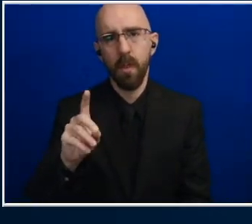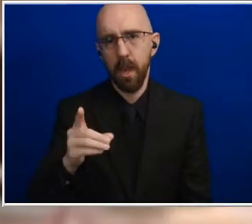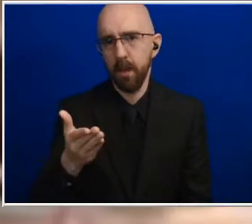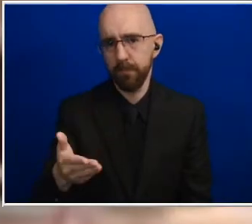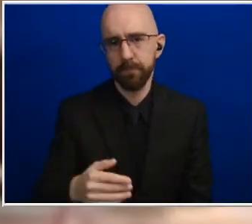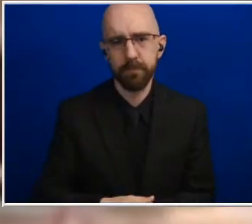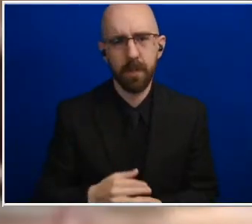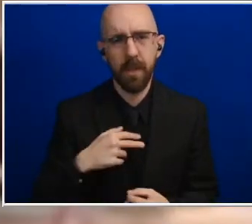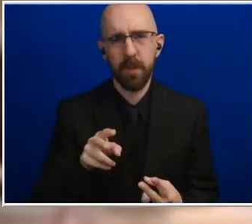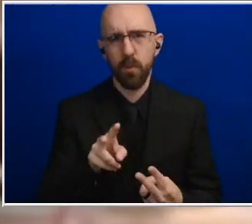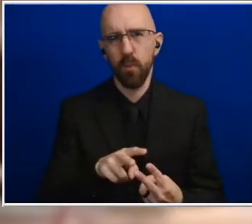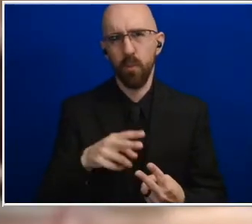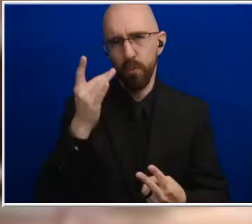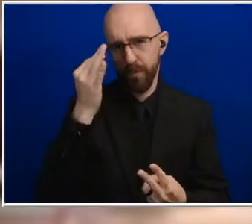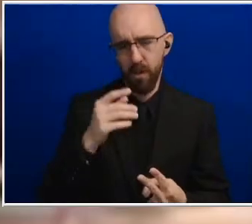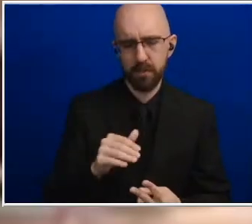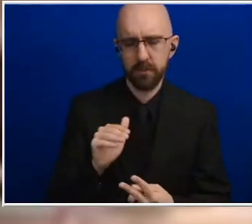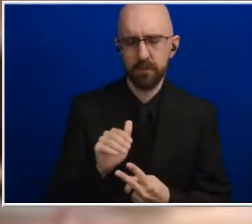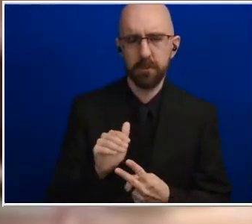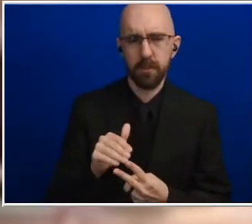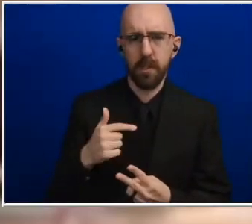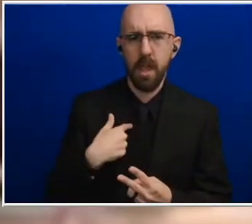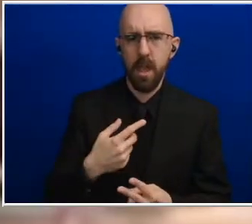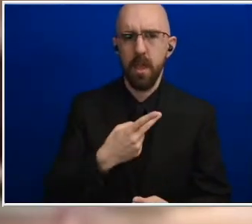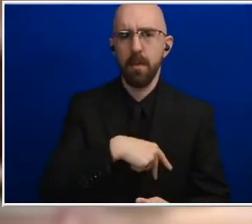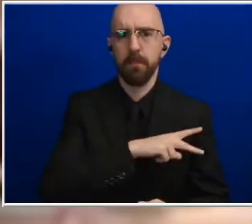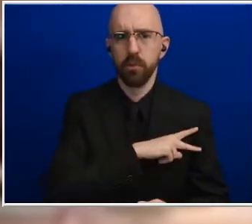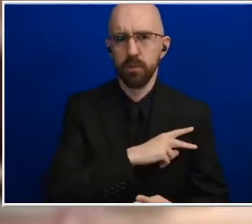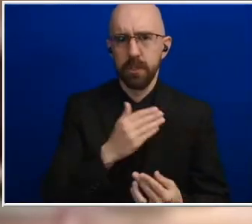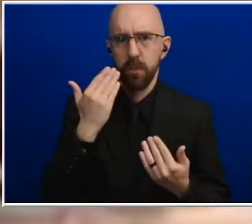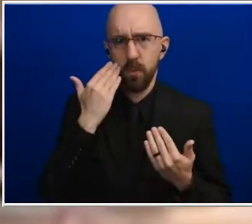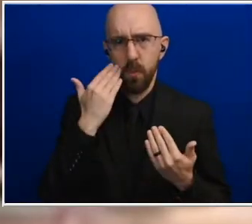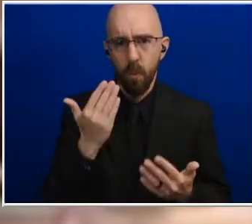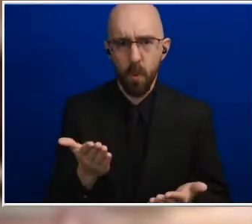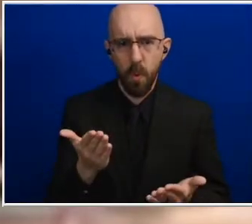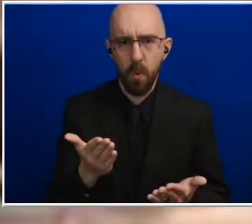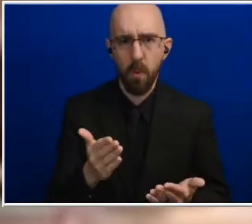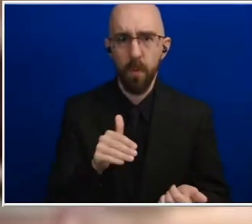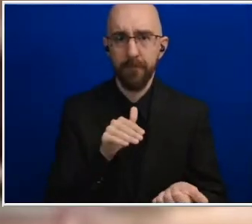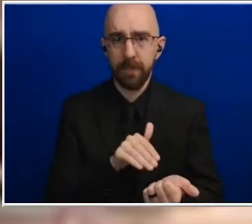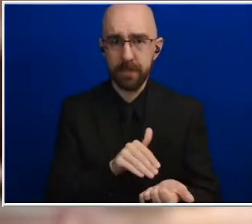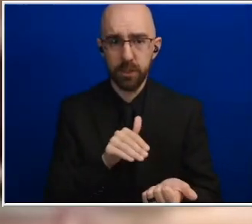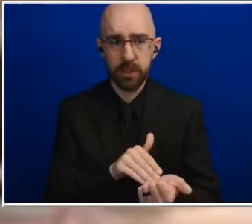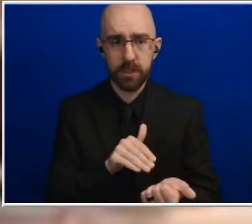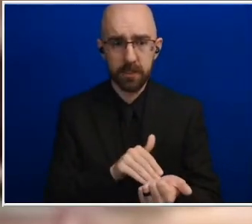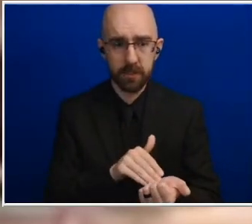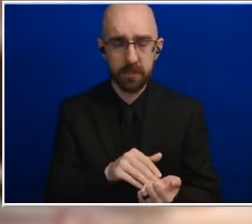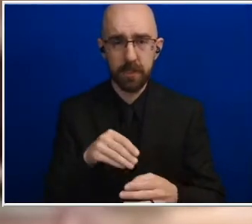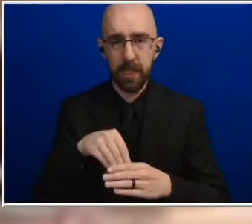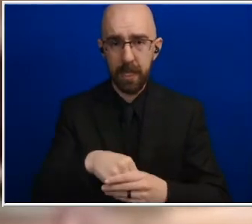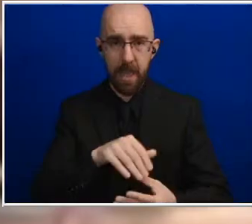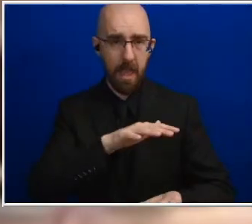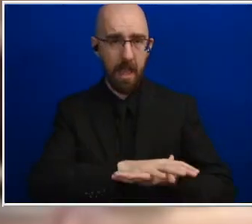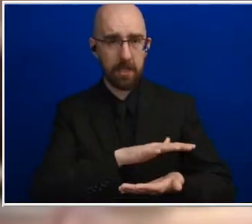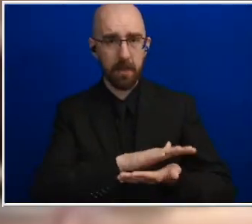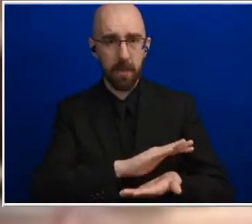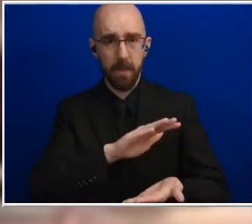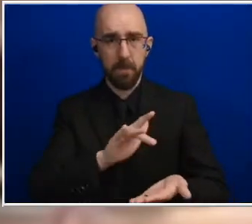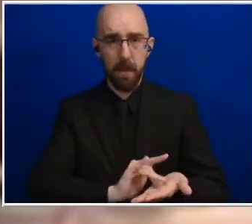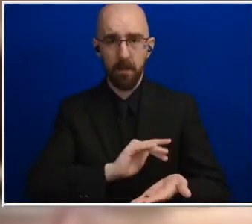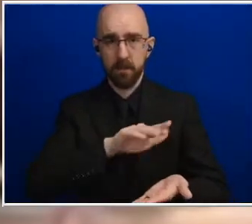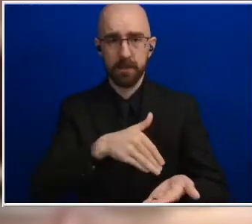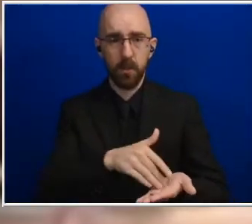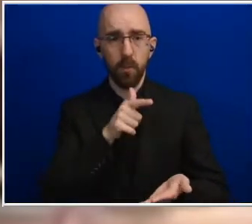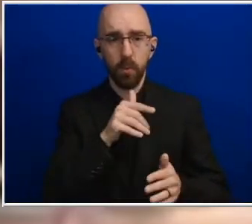thoughts. Number one is I personally don't know a physician in an academic medical center whose children